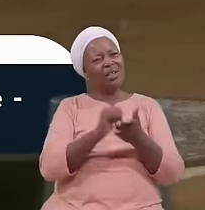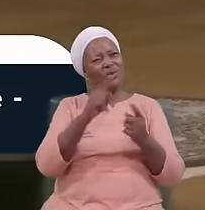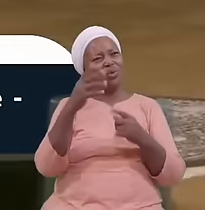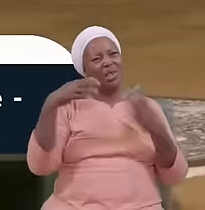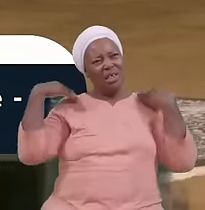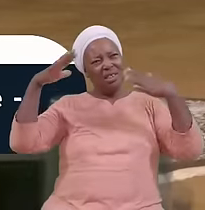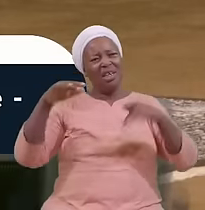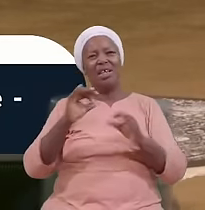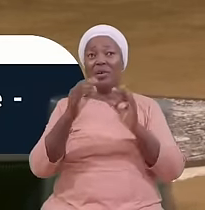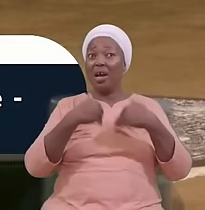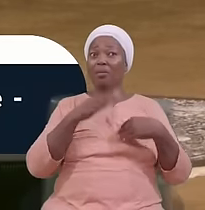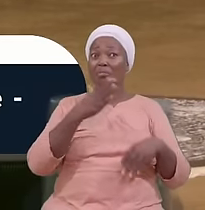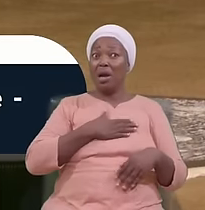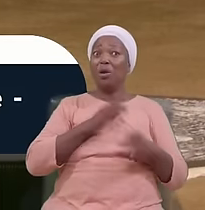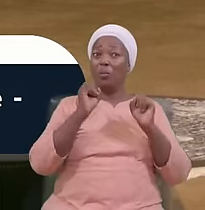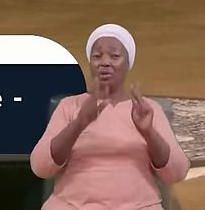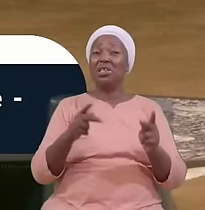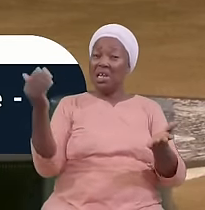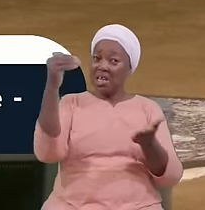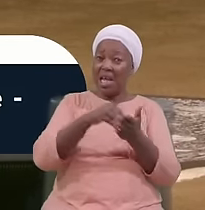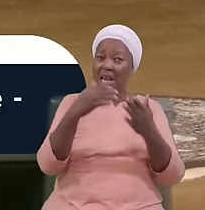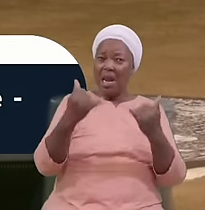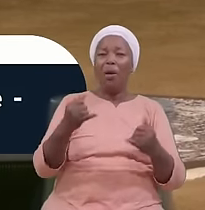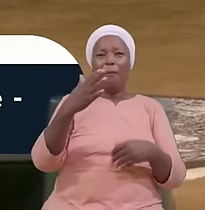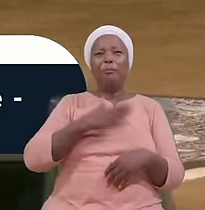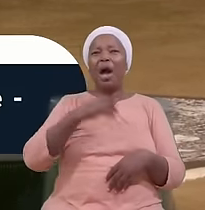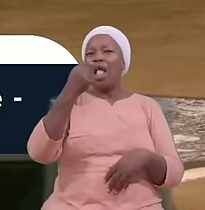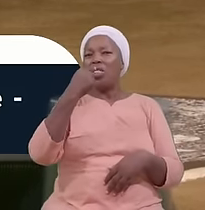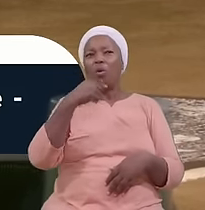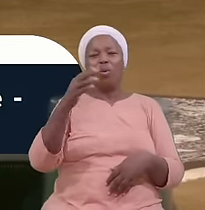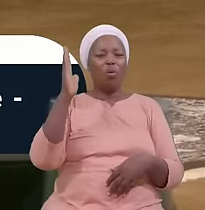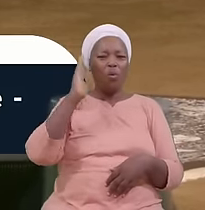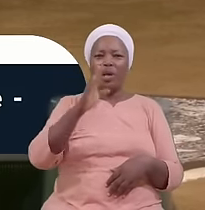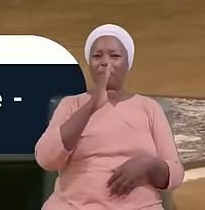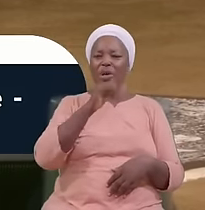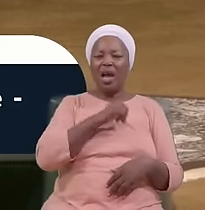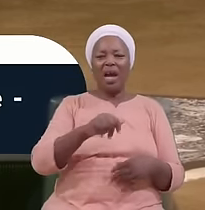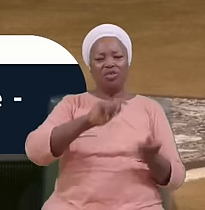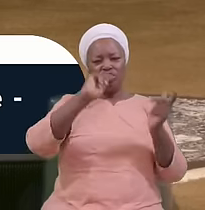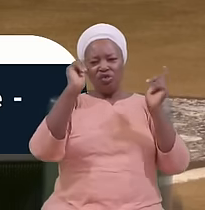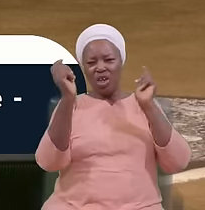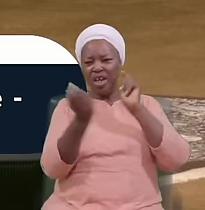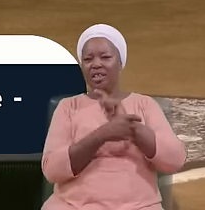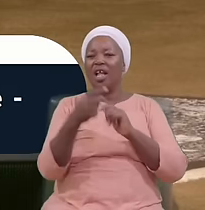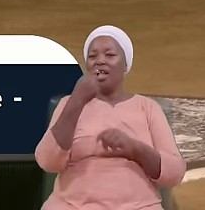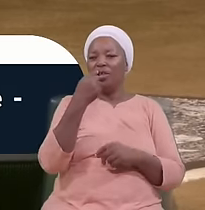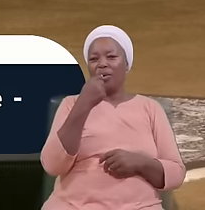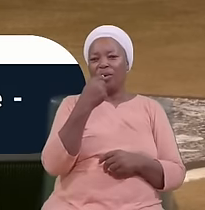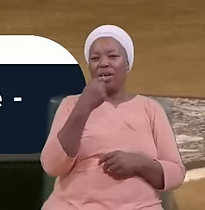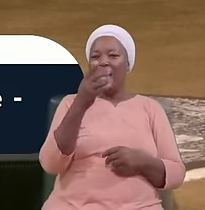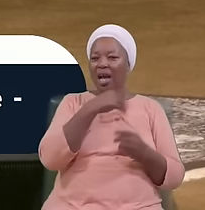I have my chance again now, my tongue will be a reformed tongue.